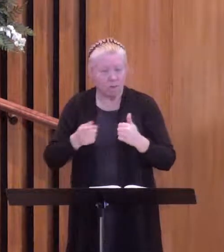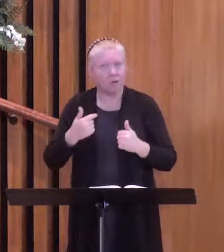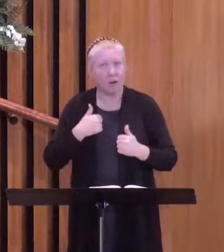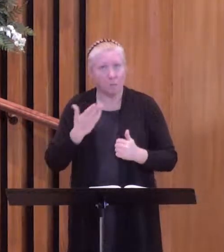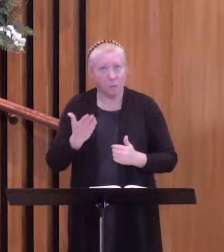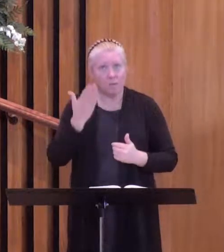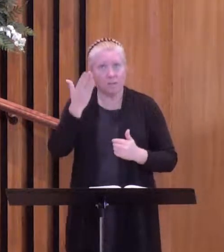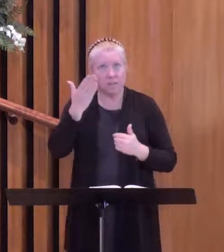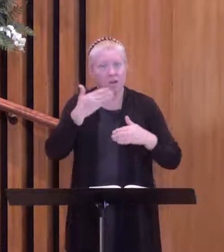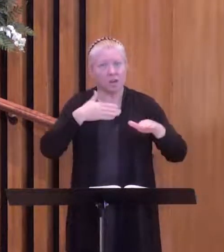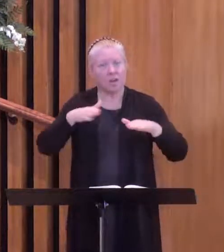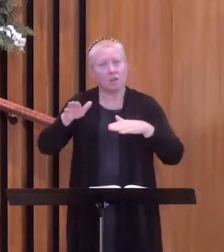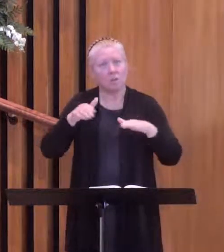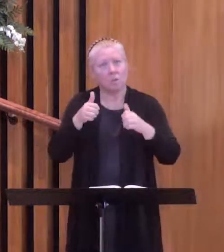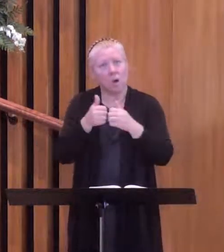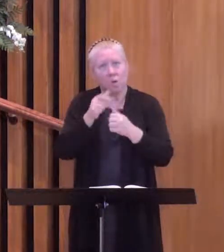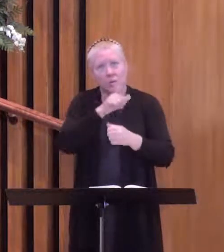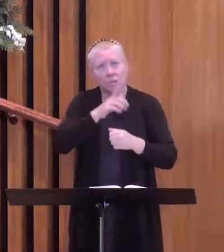of the